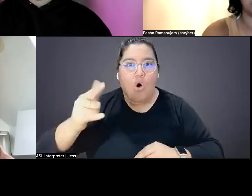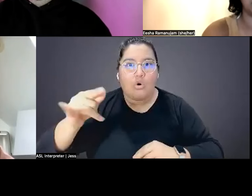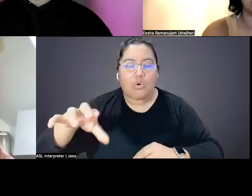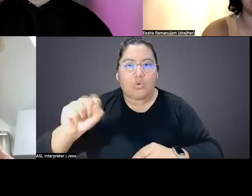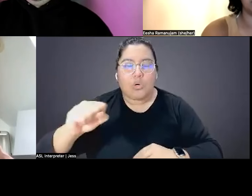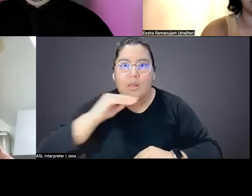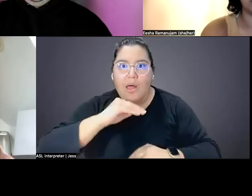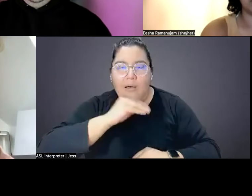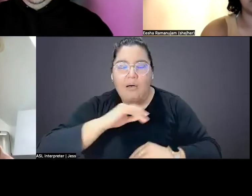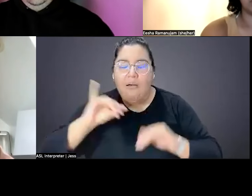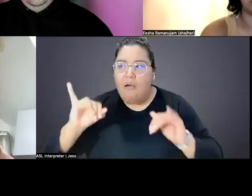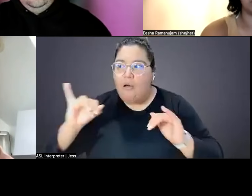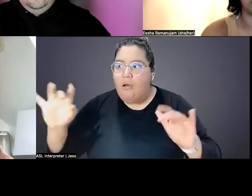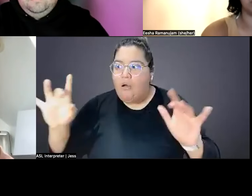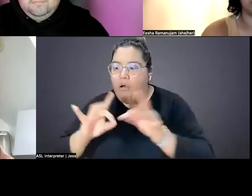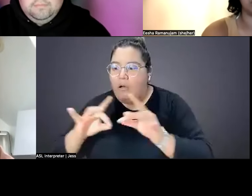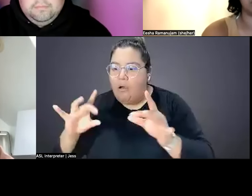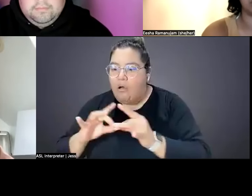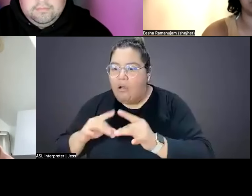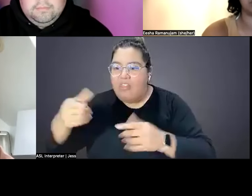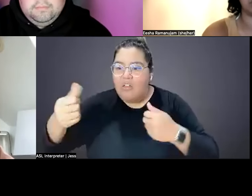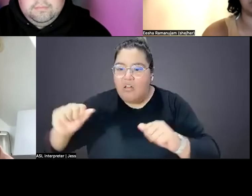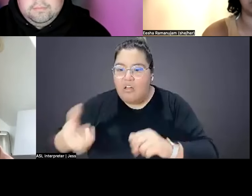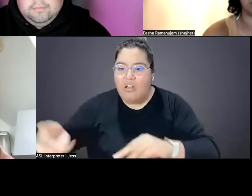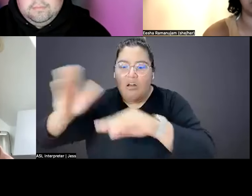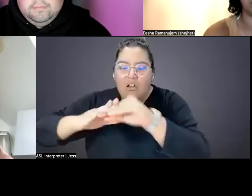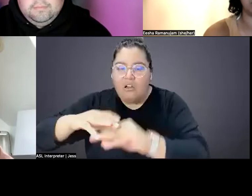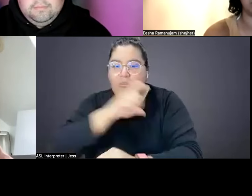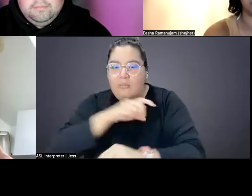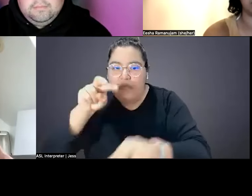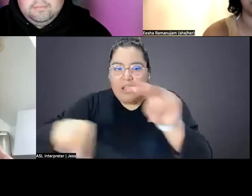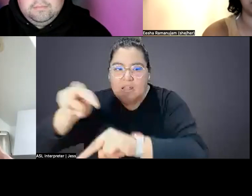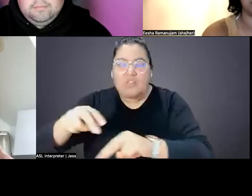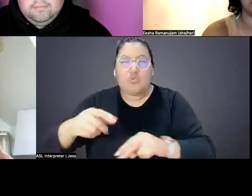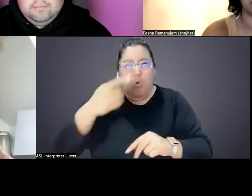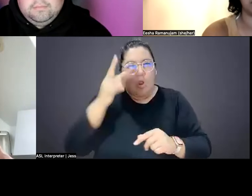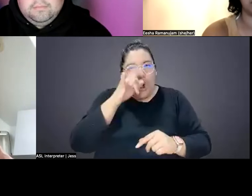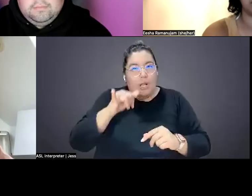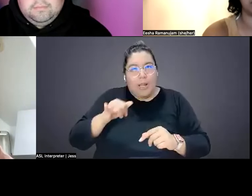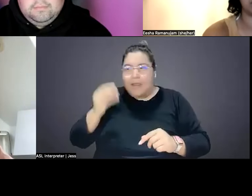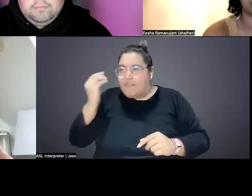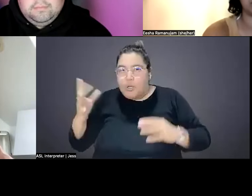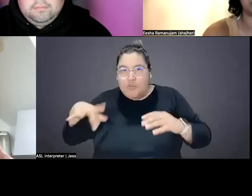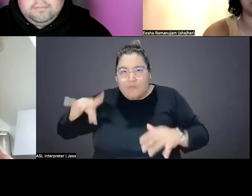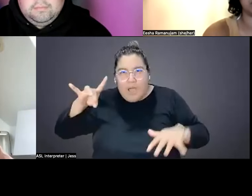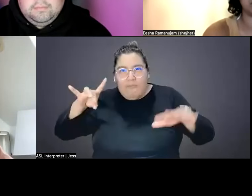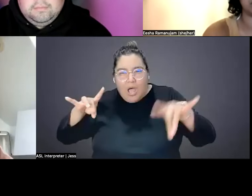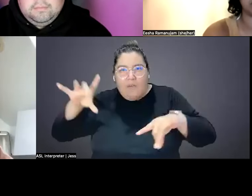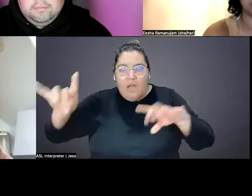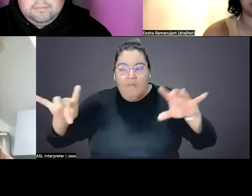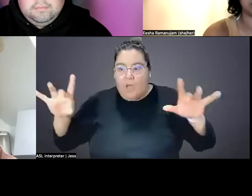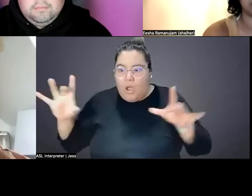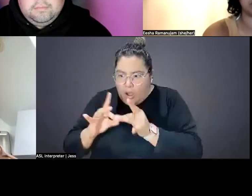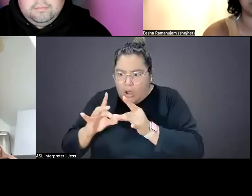of making it so that I was encountering these little bits and pieces all over the place. So that was one thing that I found really fascinating